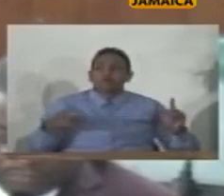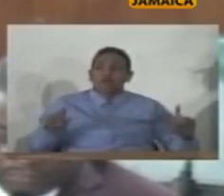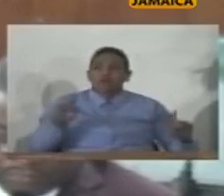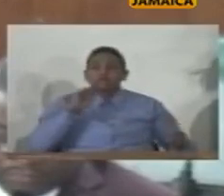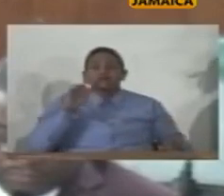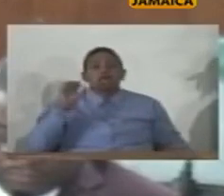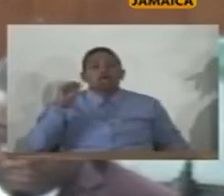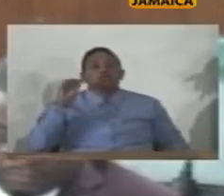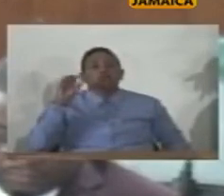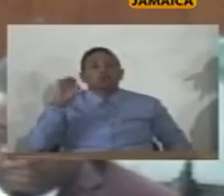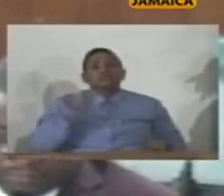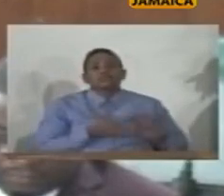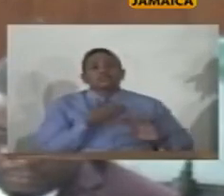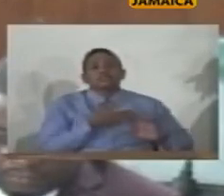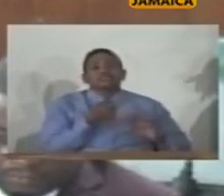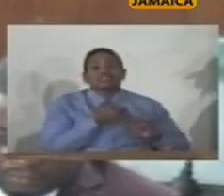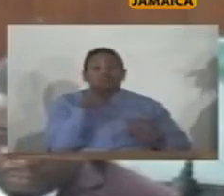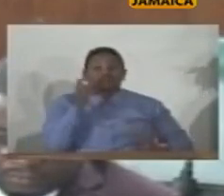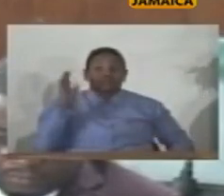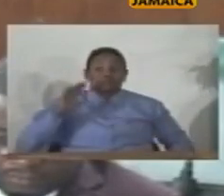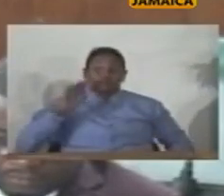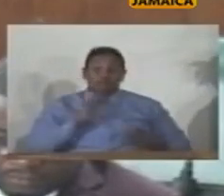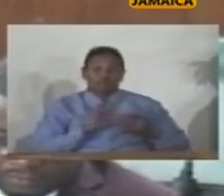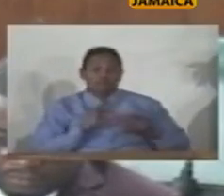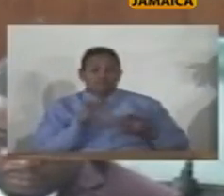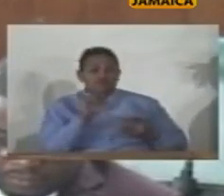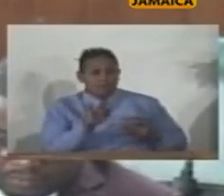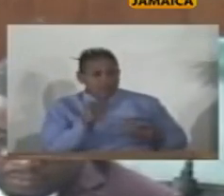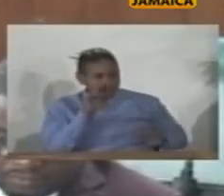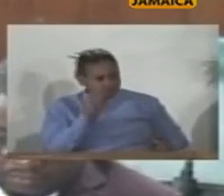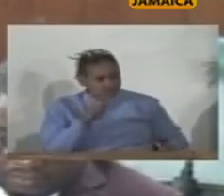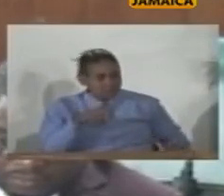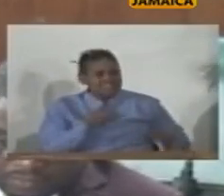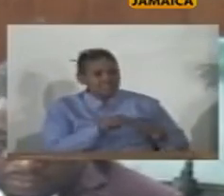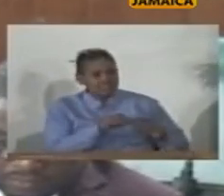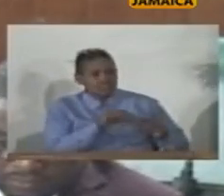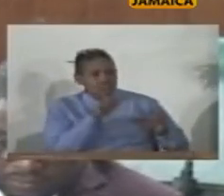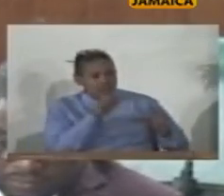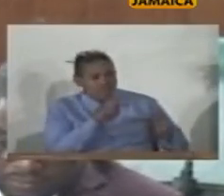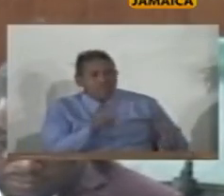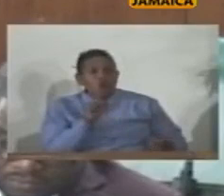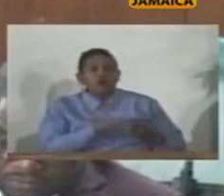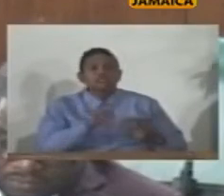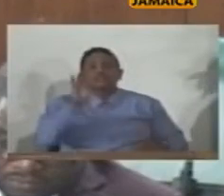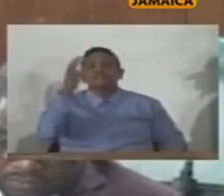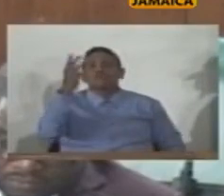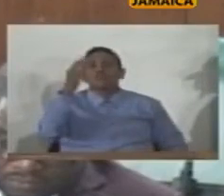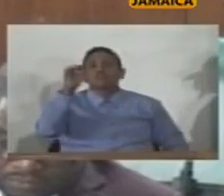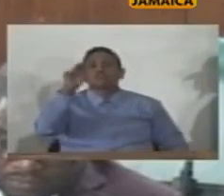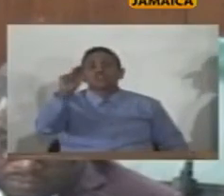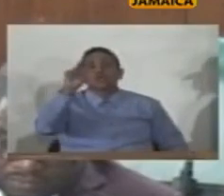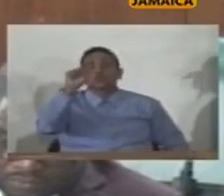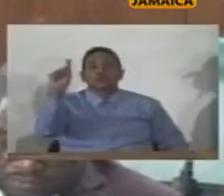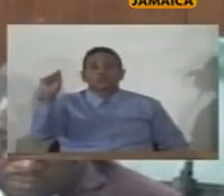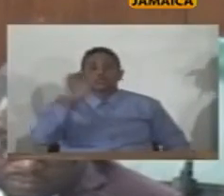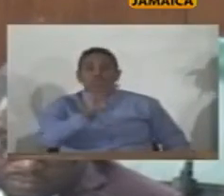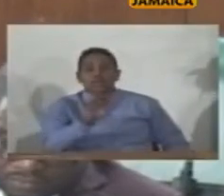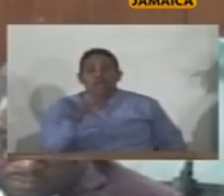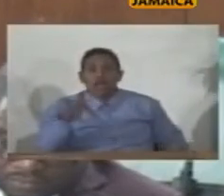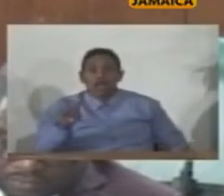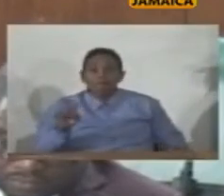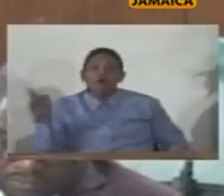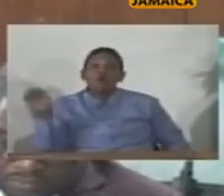of public emergency as aforementioned remain and continue in force until the 4th day of January 2020,